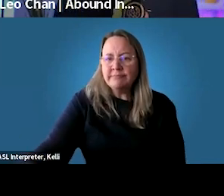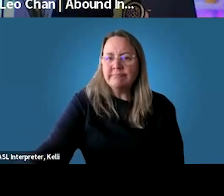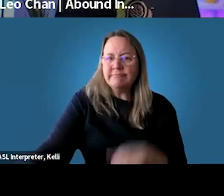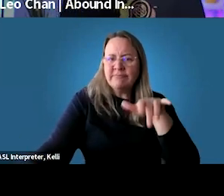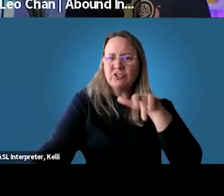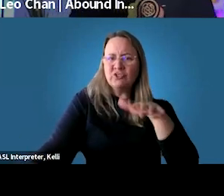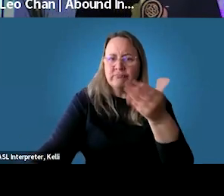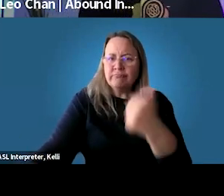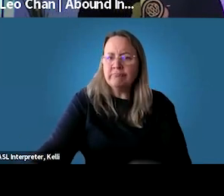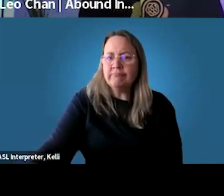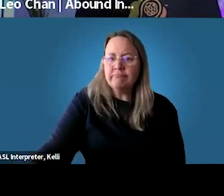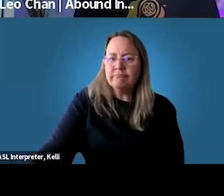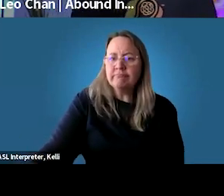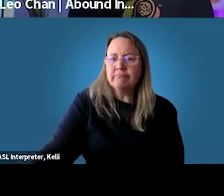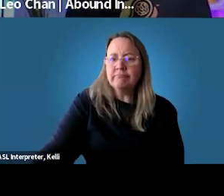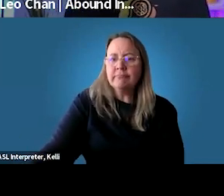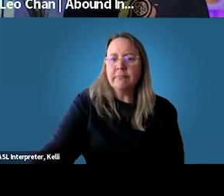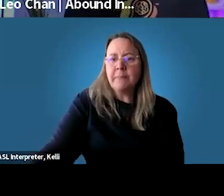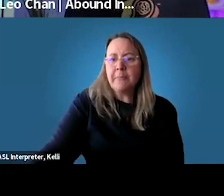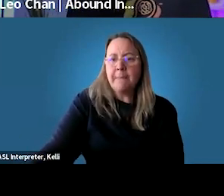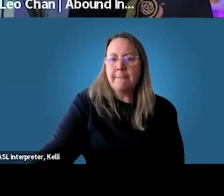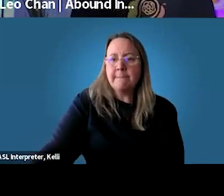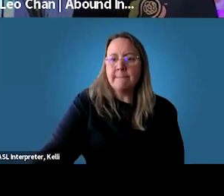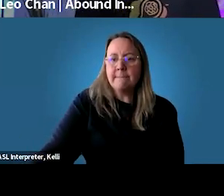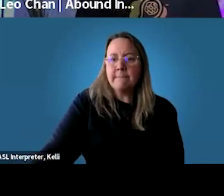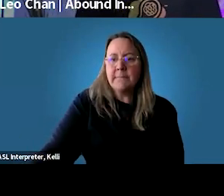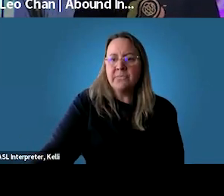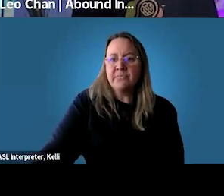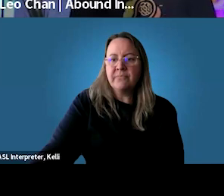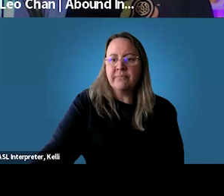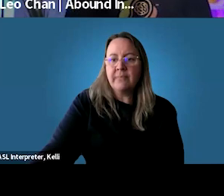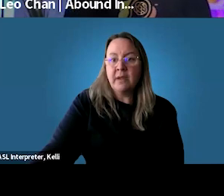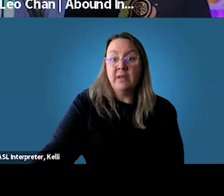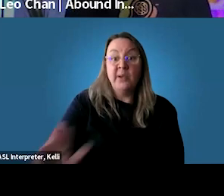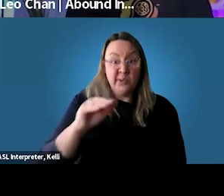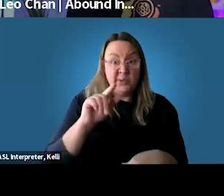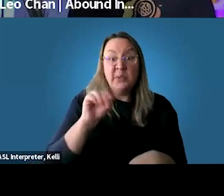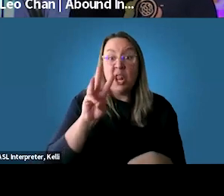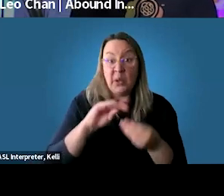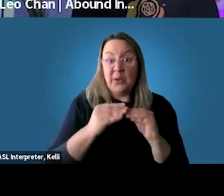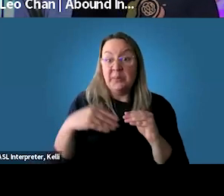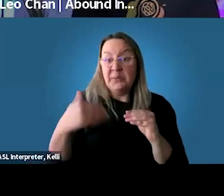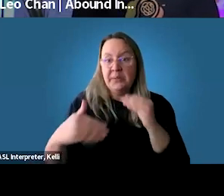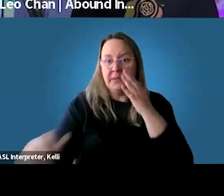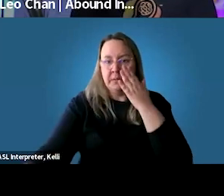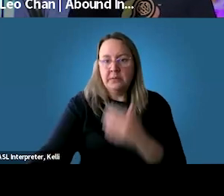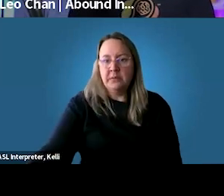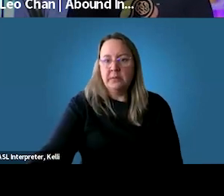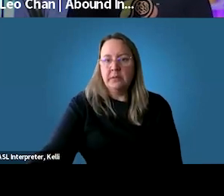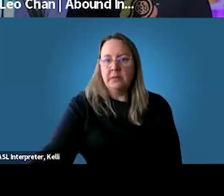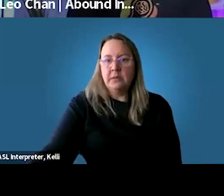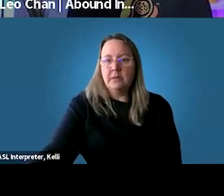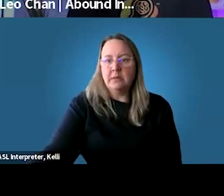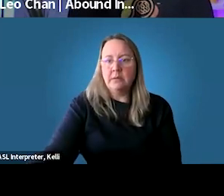it in the chat. Give me some of your guesses. Bethany says 5, 3. Oh, okay. These are low numbers. 3, 20, 16, 50, 20.